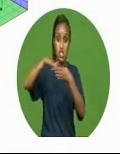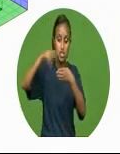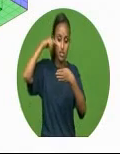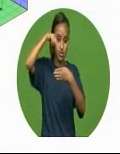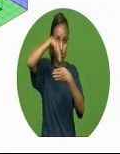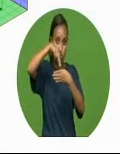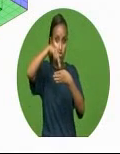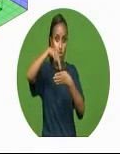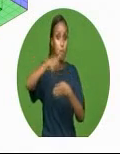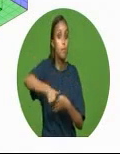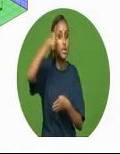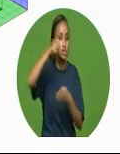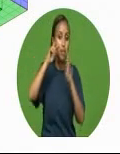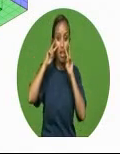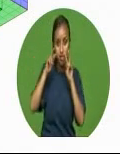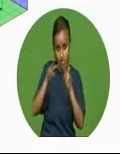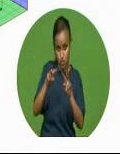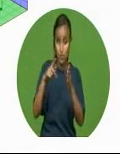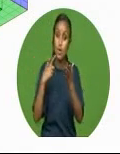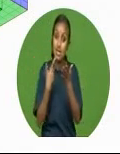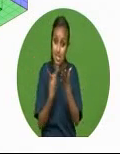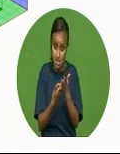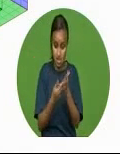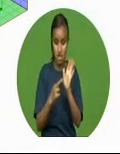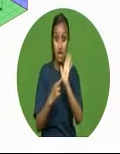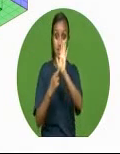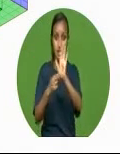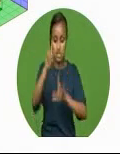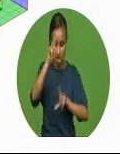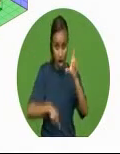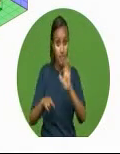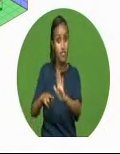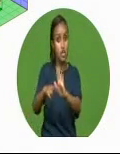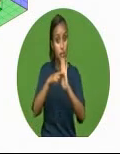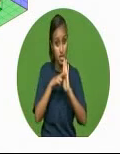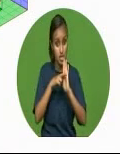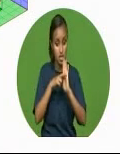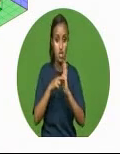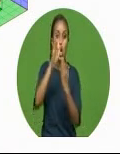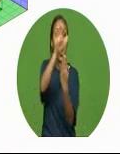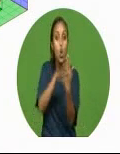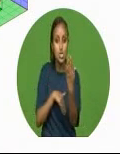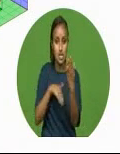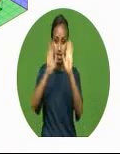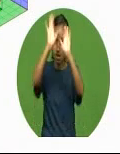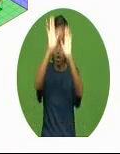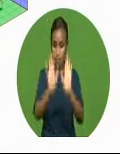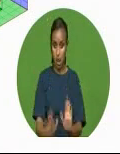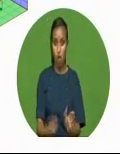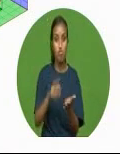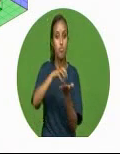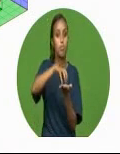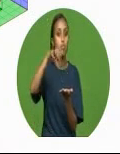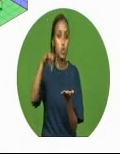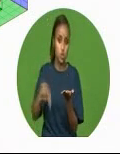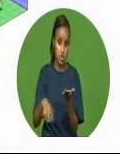view of the principal view. This reference line represents the auxiliary